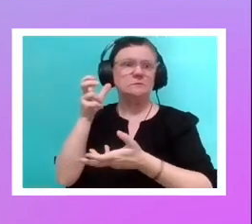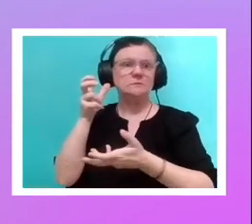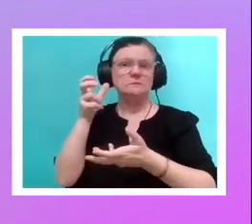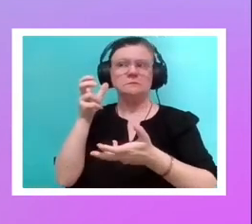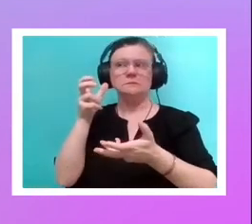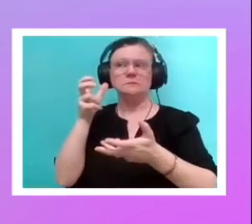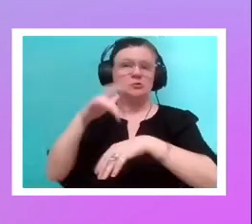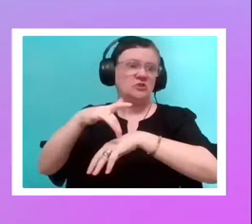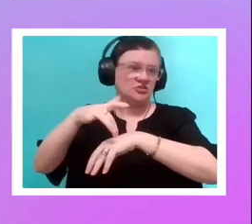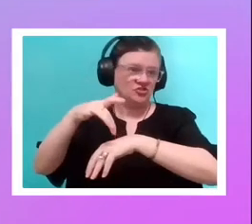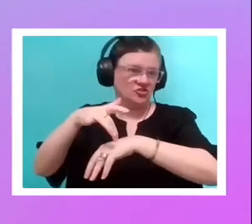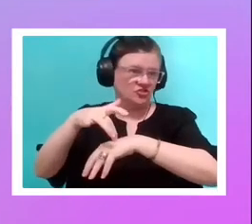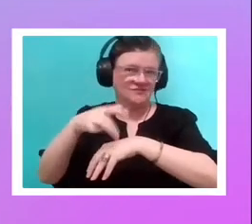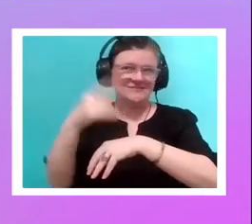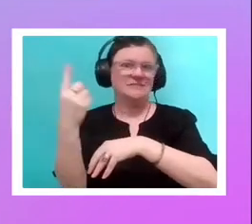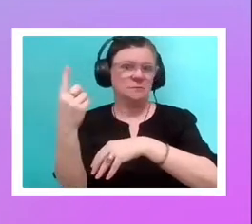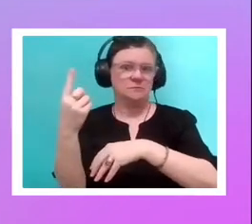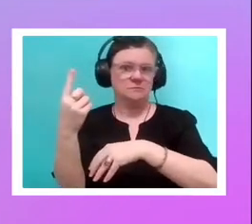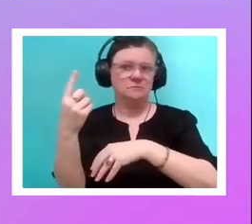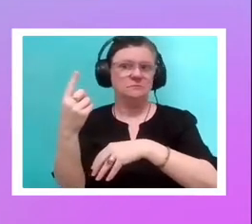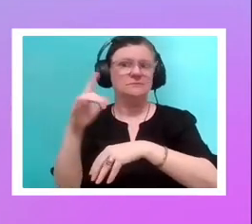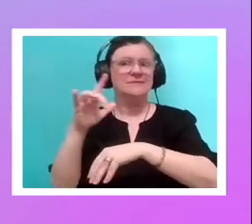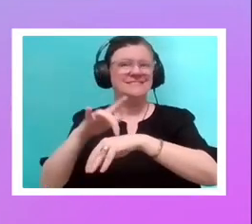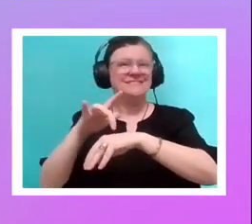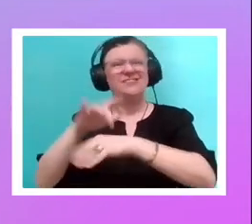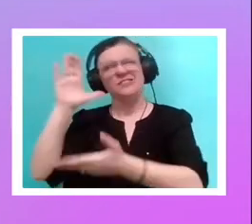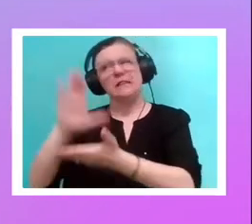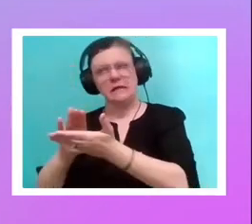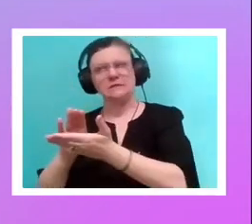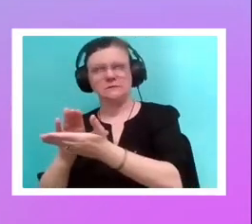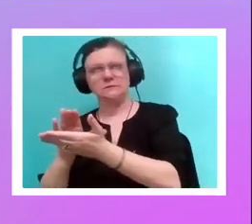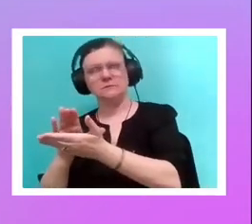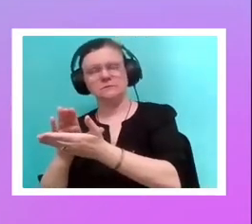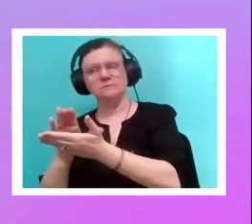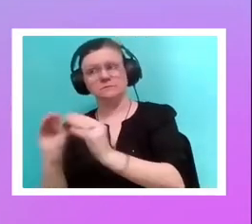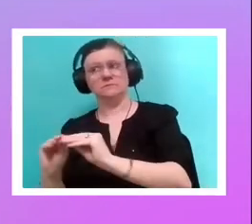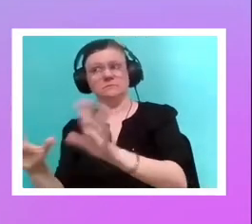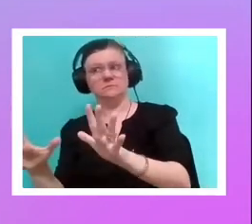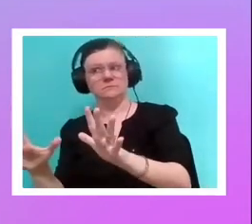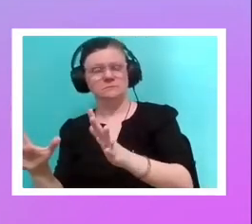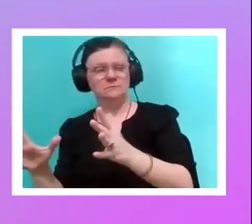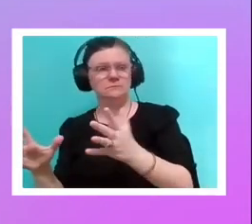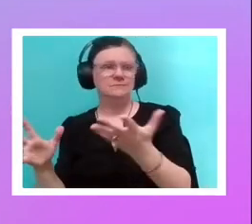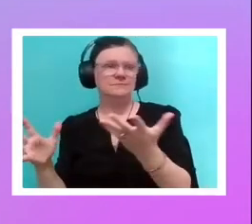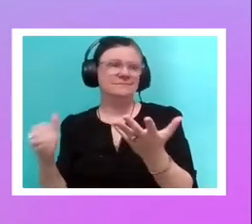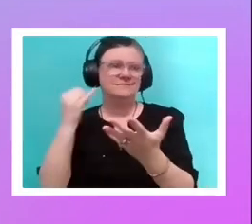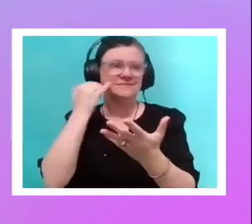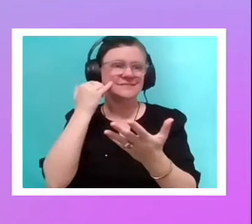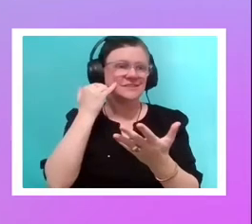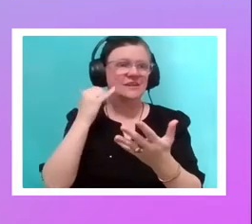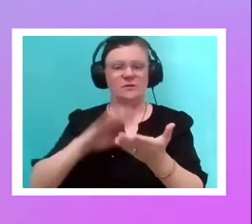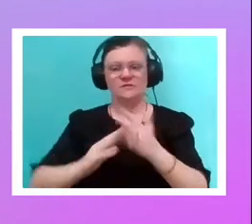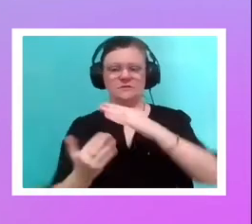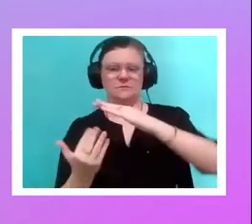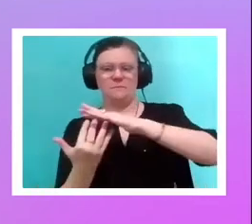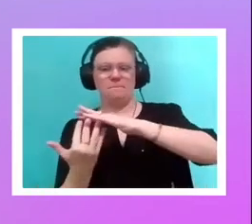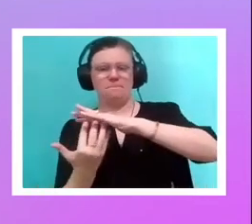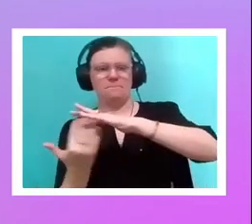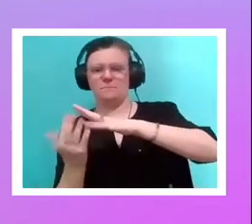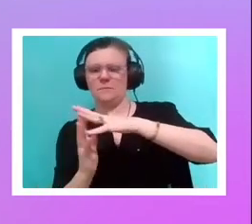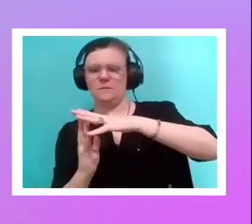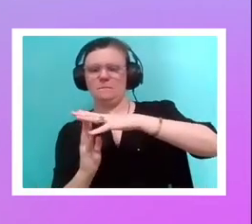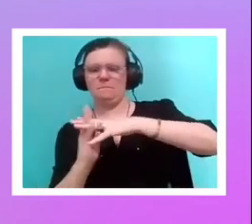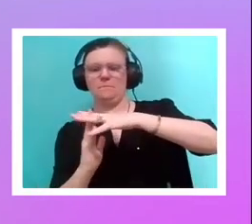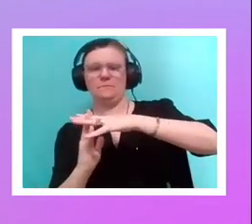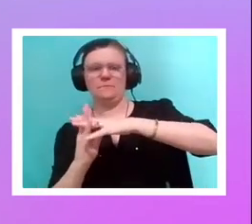hearing, or touch. Touch is perhaps the less obvious one, which is could be in the case of a refreshable braille display, which allows a blind person to